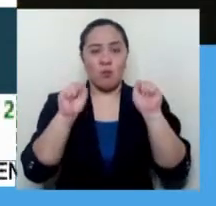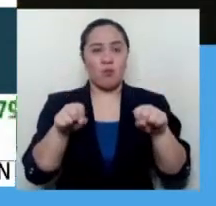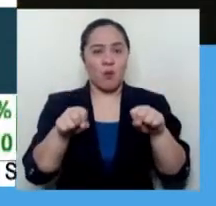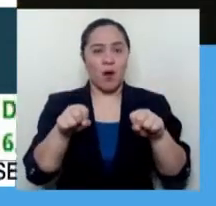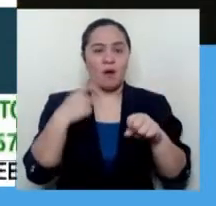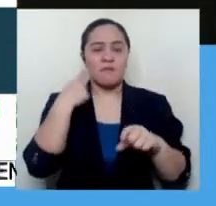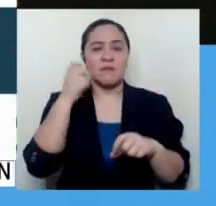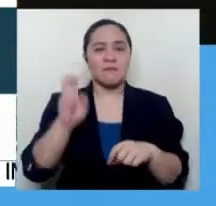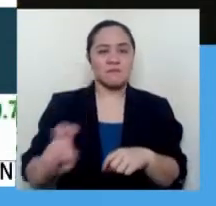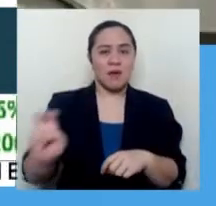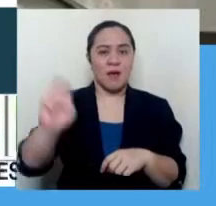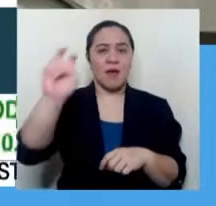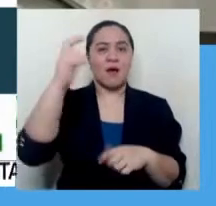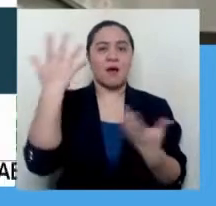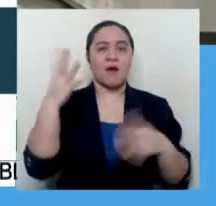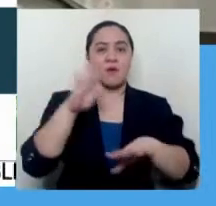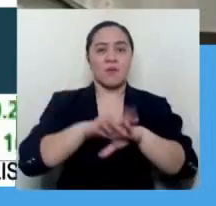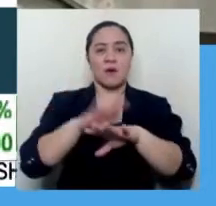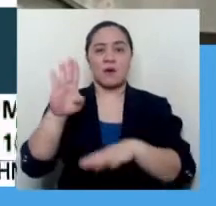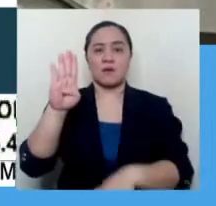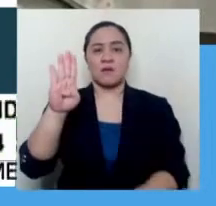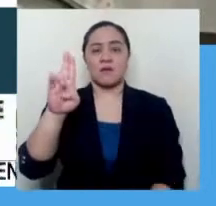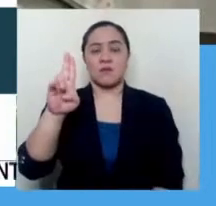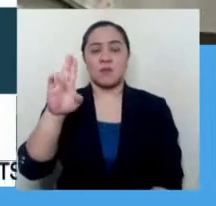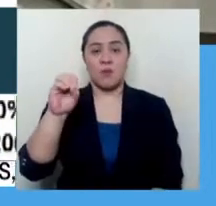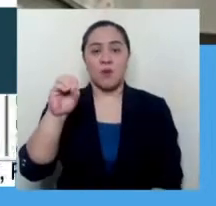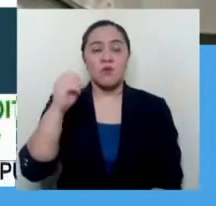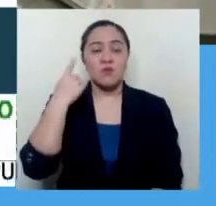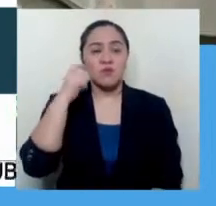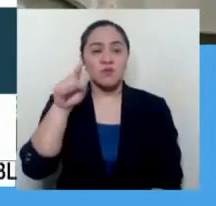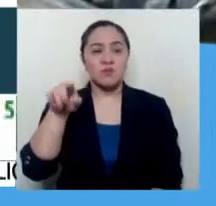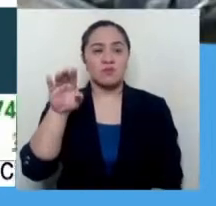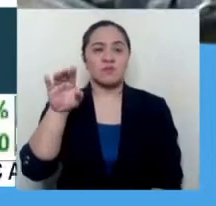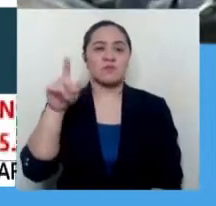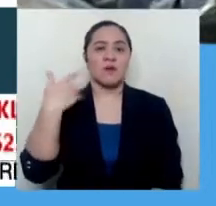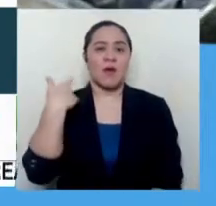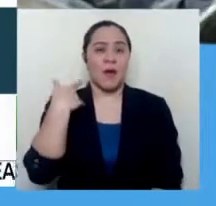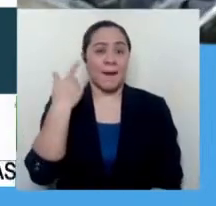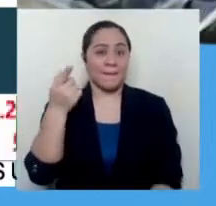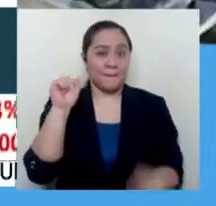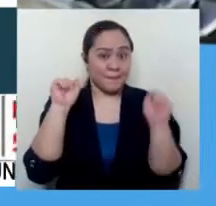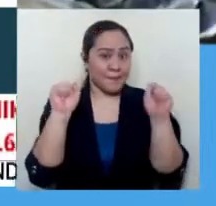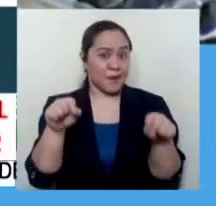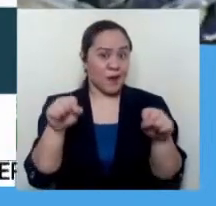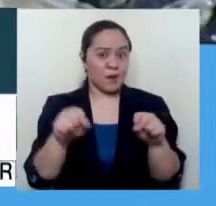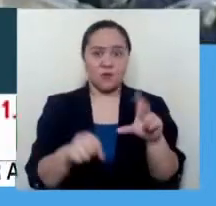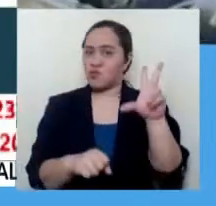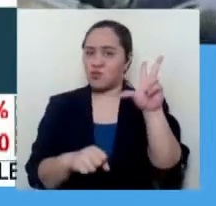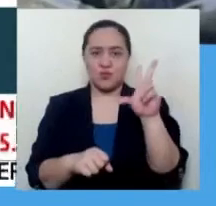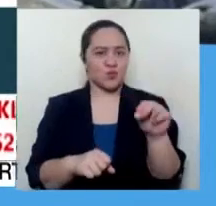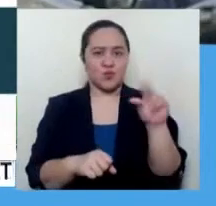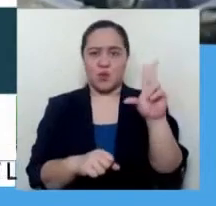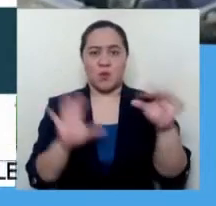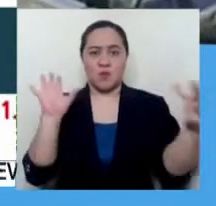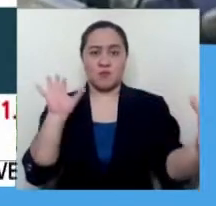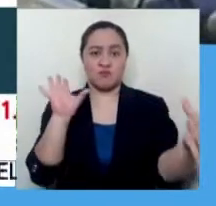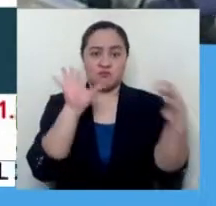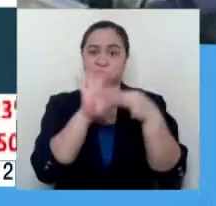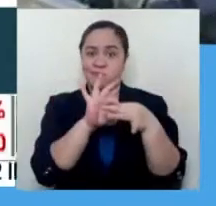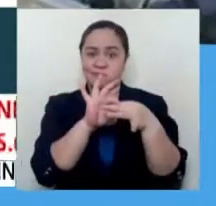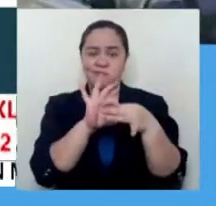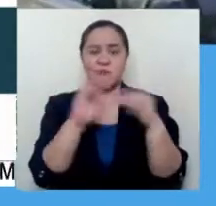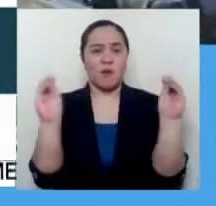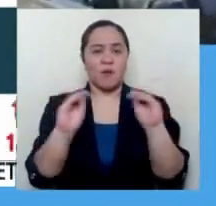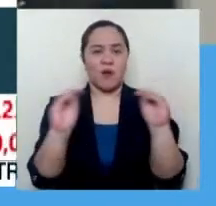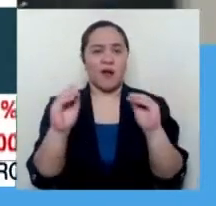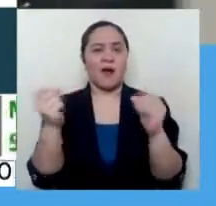ng slot sa BOQ. So wala po silang kakayanan na gawin yon at hindi po kami connected in any way. So sana po doon